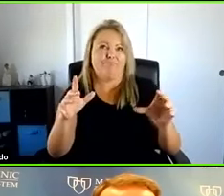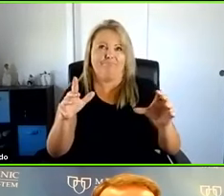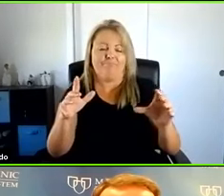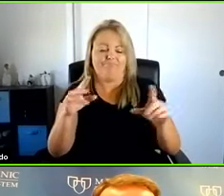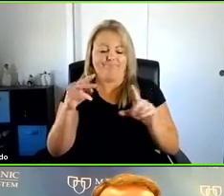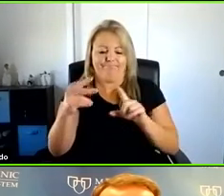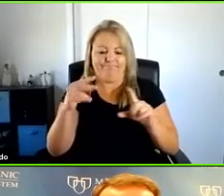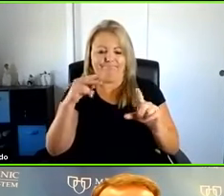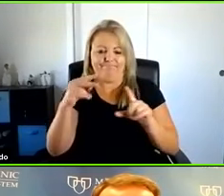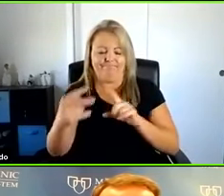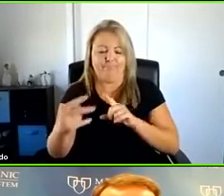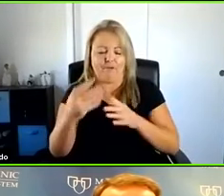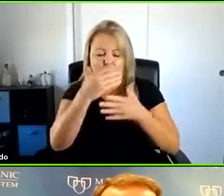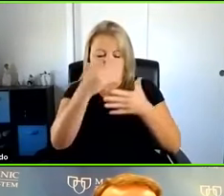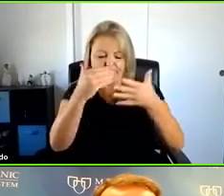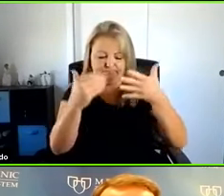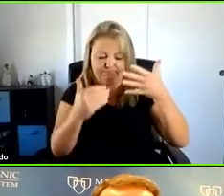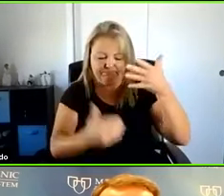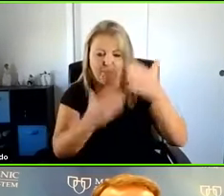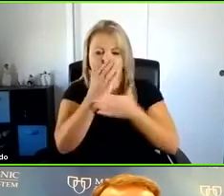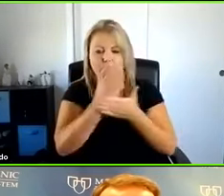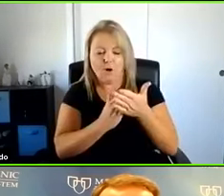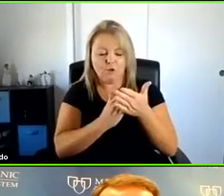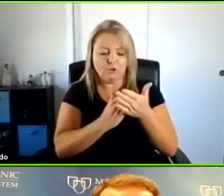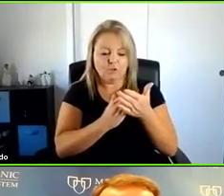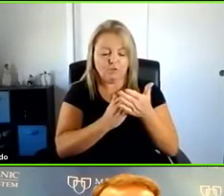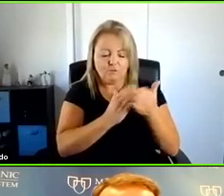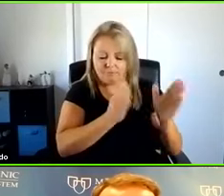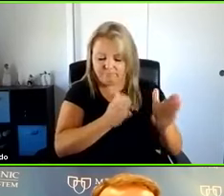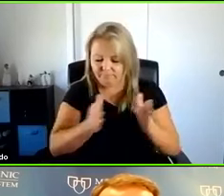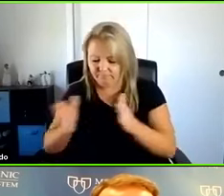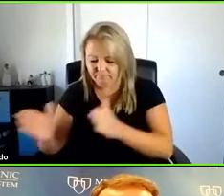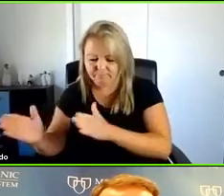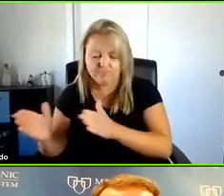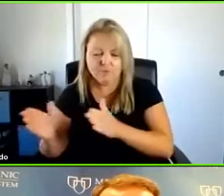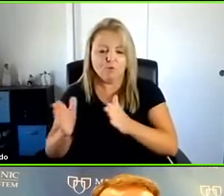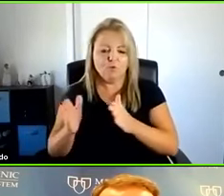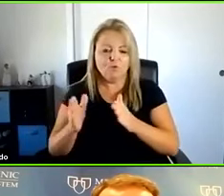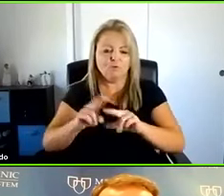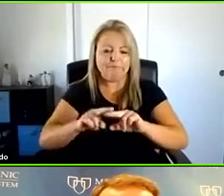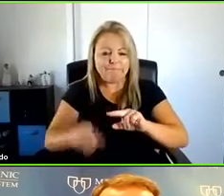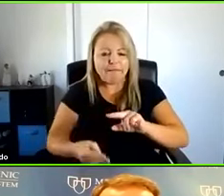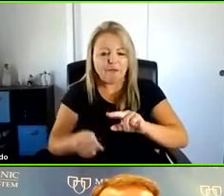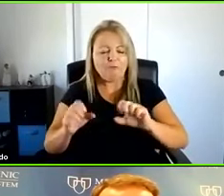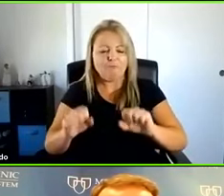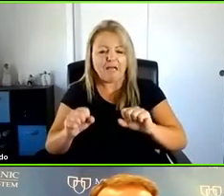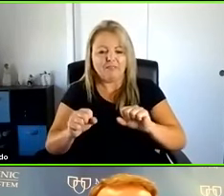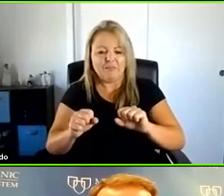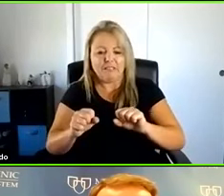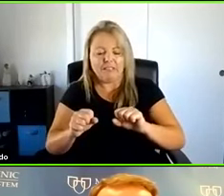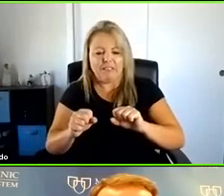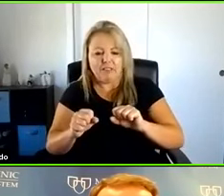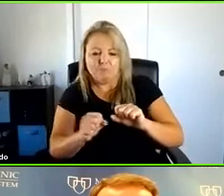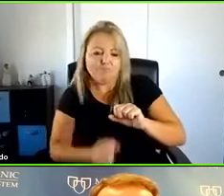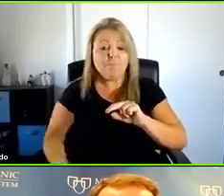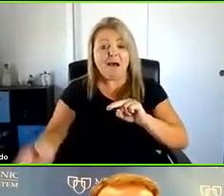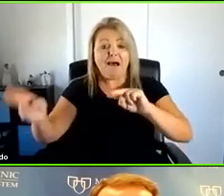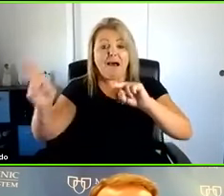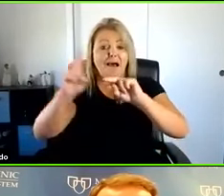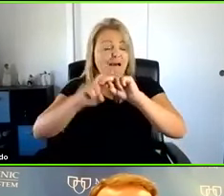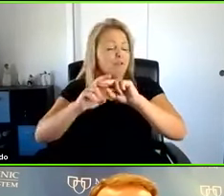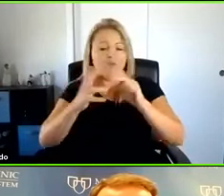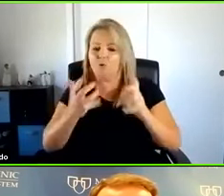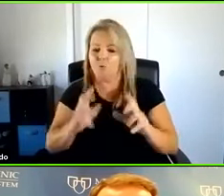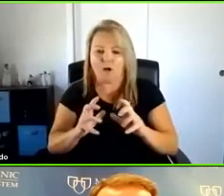we've worked on to try to decrease the chances that we might have a larger than we want outbreak. We don't want